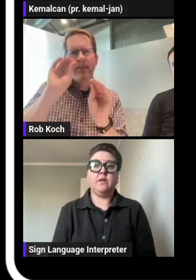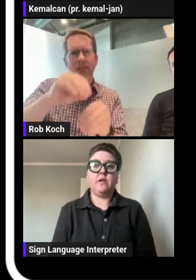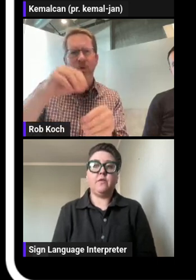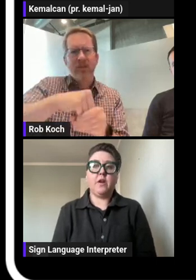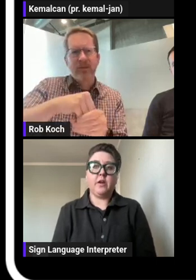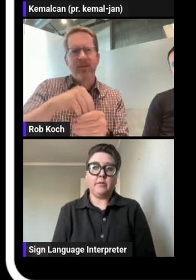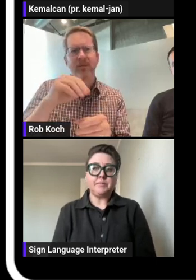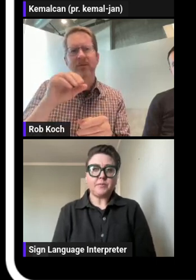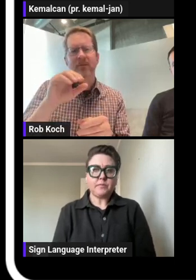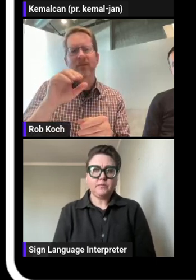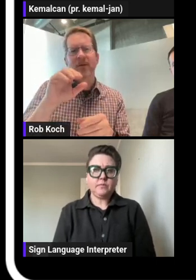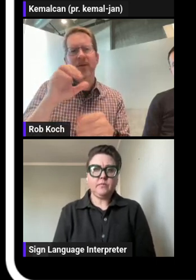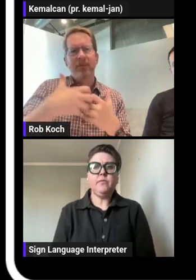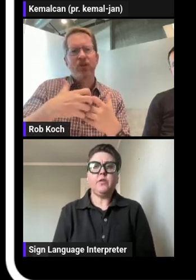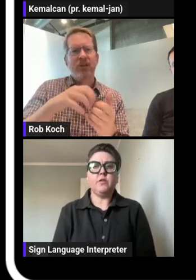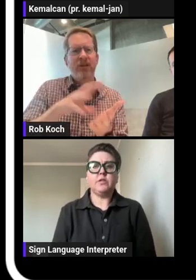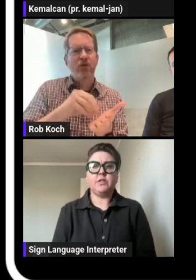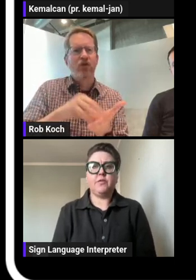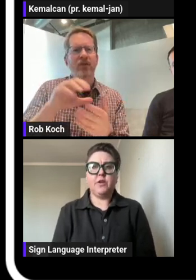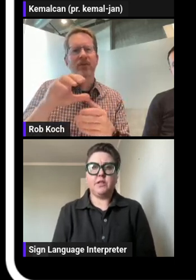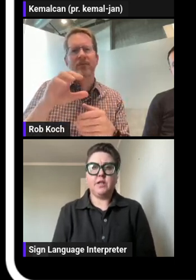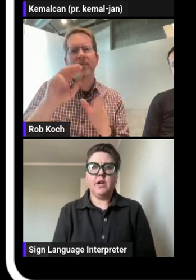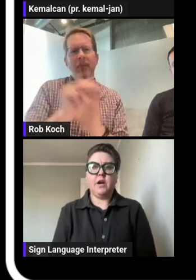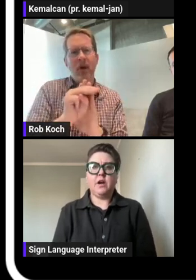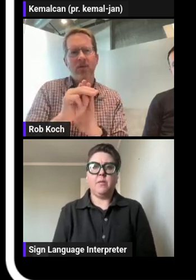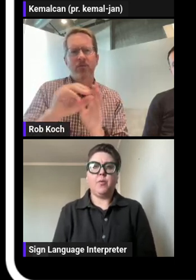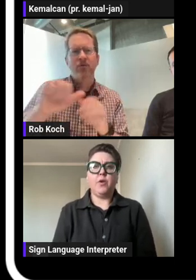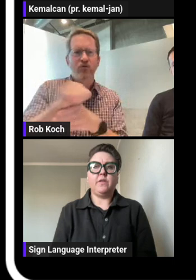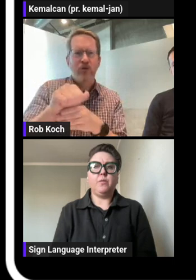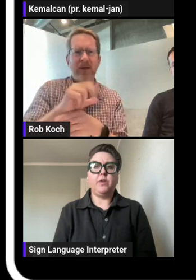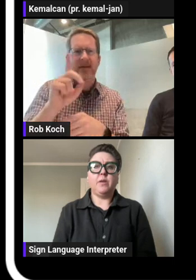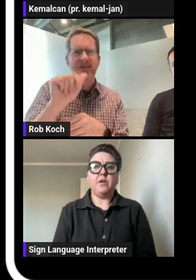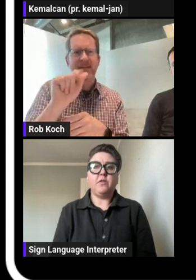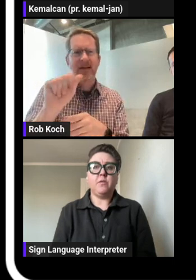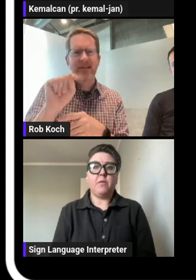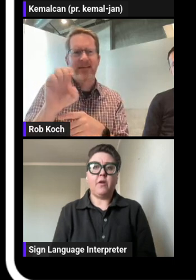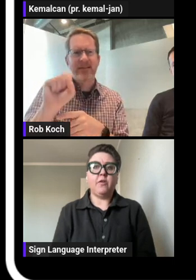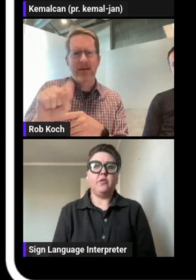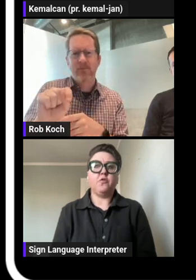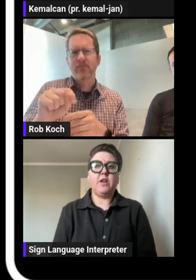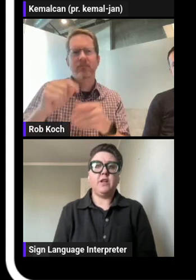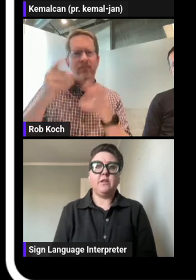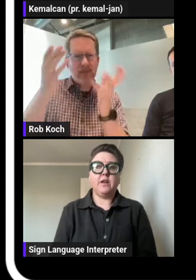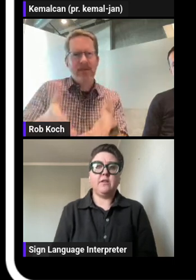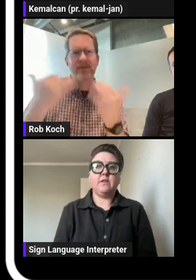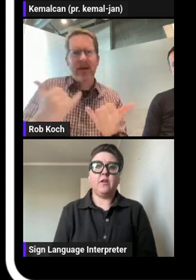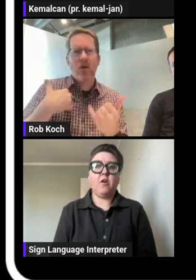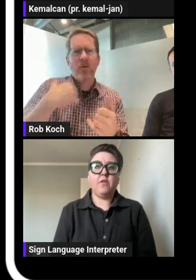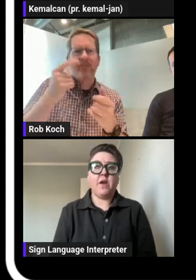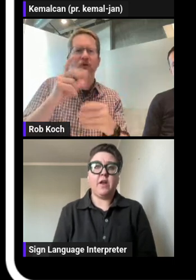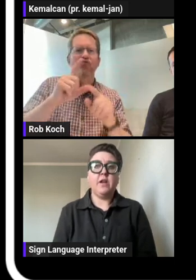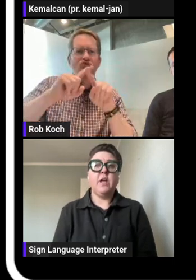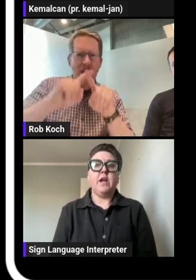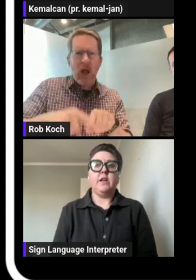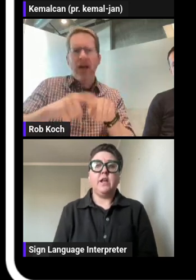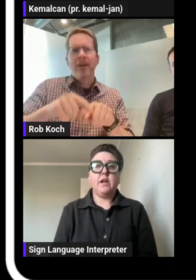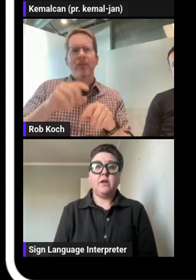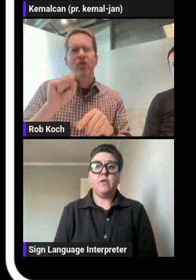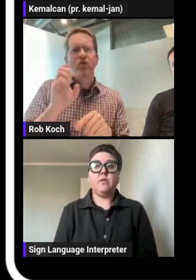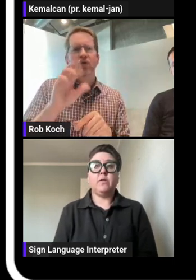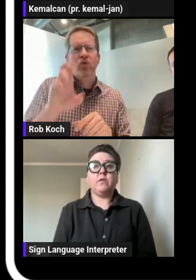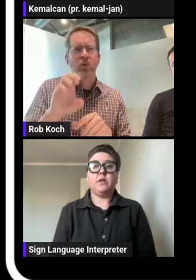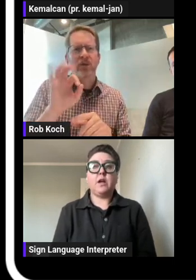And so it's identifying those different points and putting them into the model and training the data set on that.